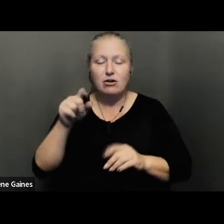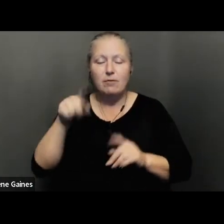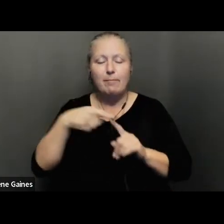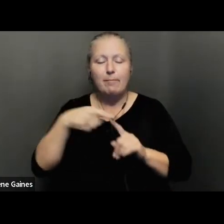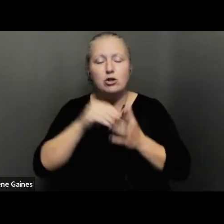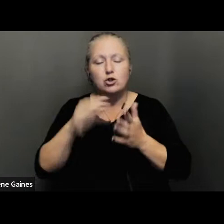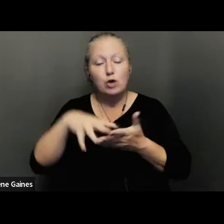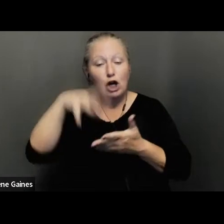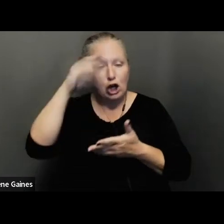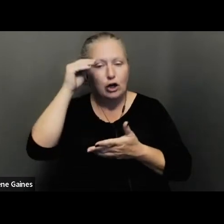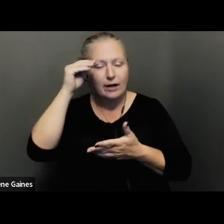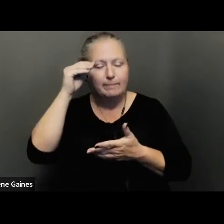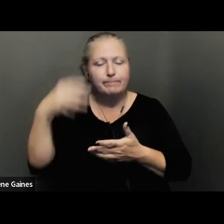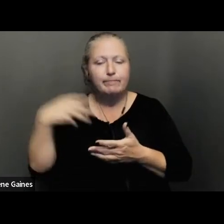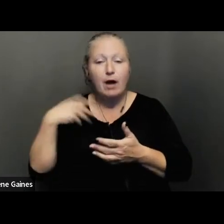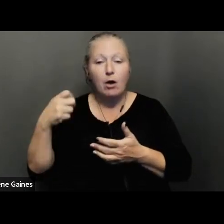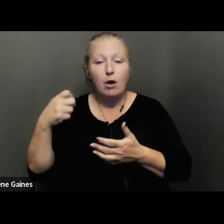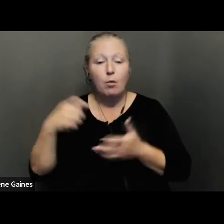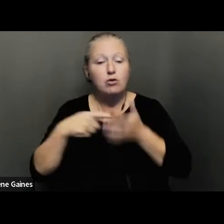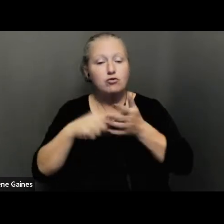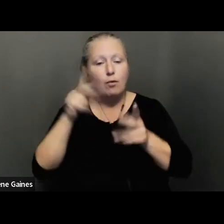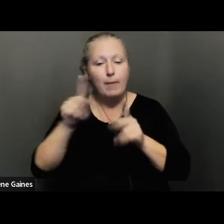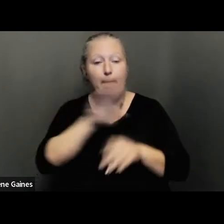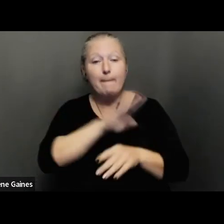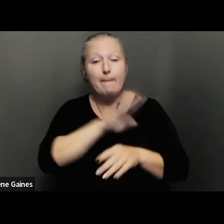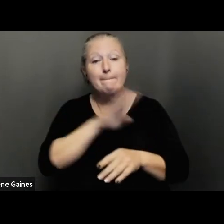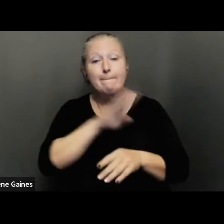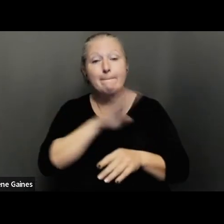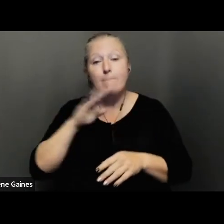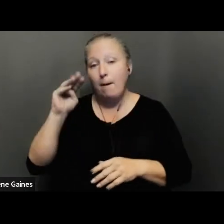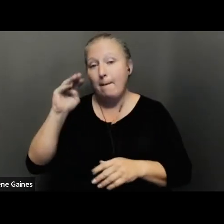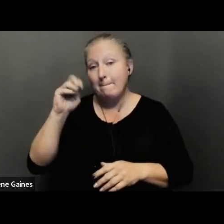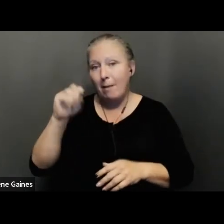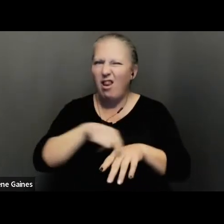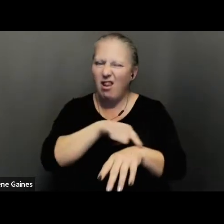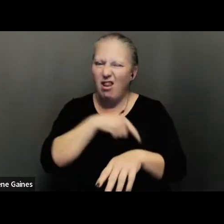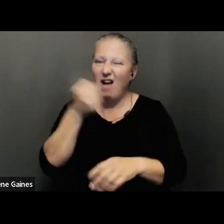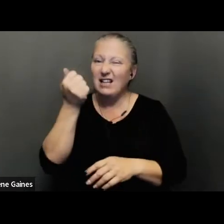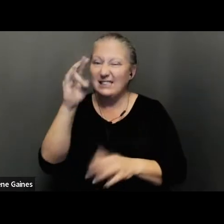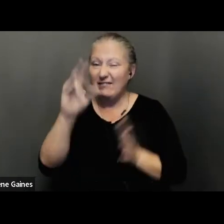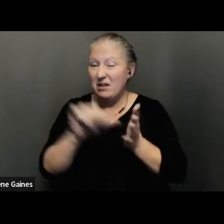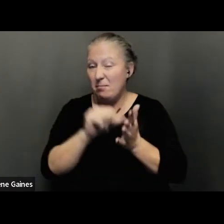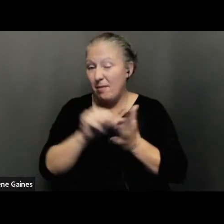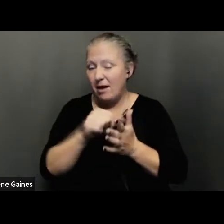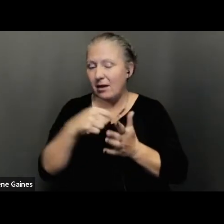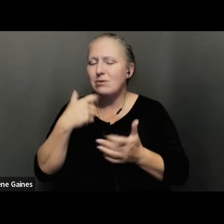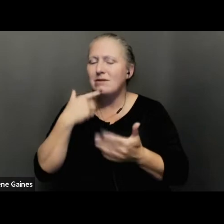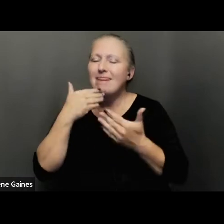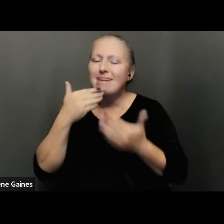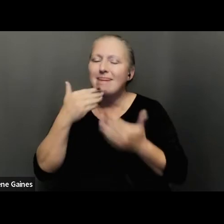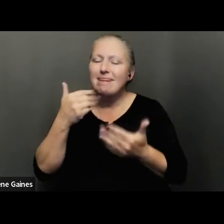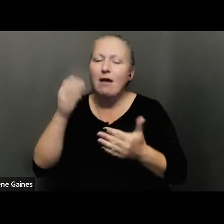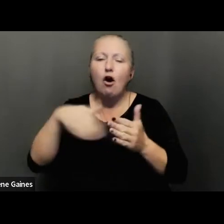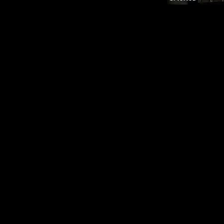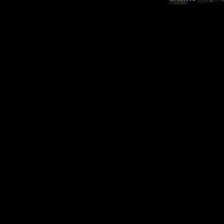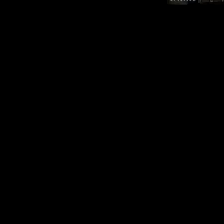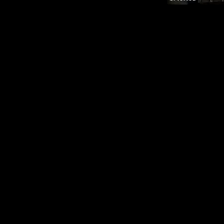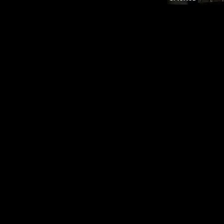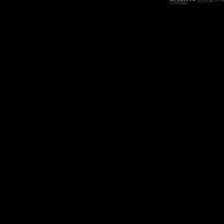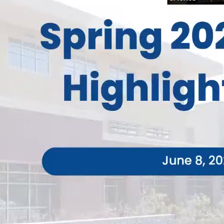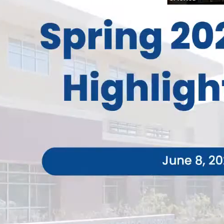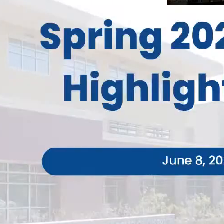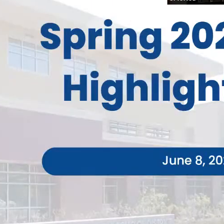highlights. I want to direct everyone to the board memo. It's a really long memo. It's 17 pages, and I want to thank all of the district staff, site staff